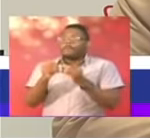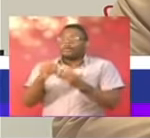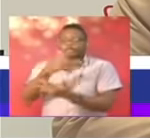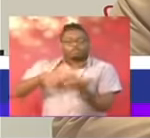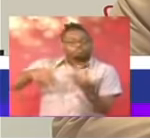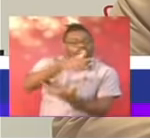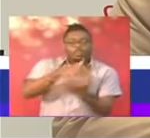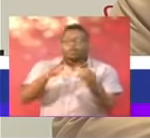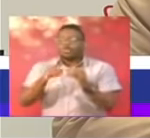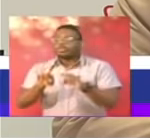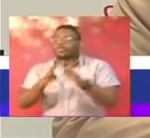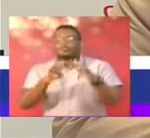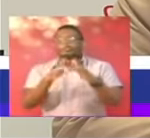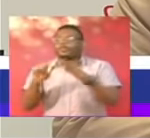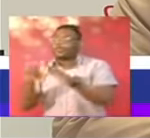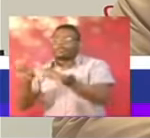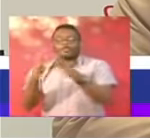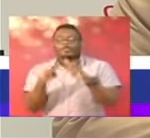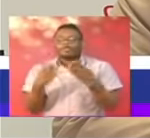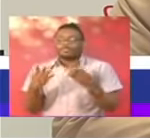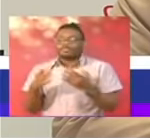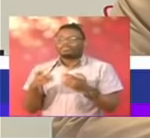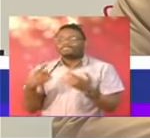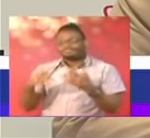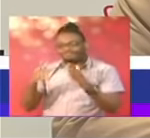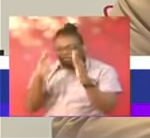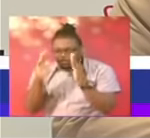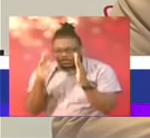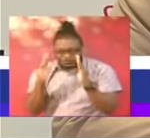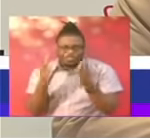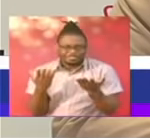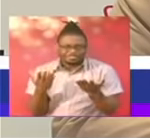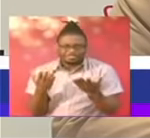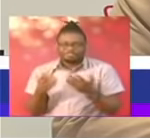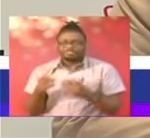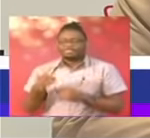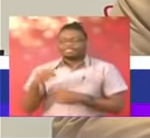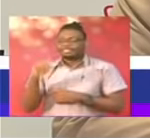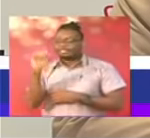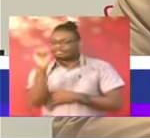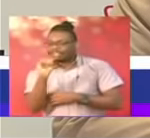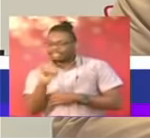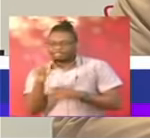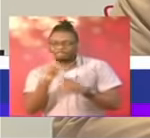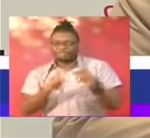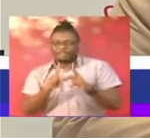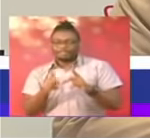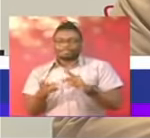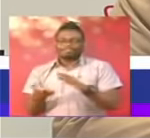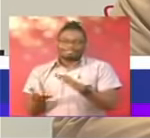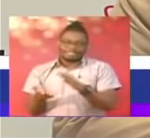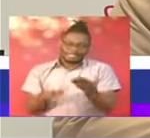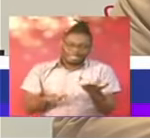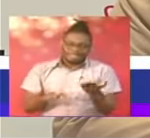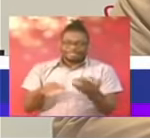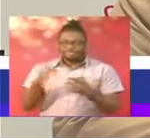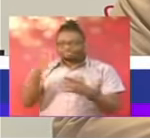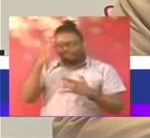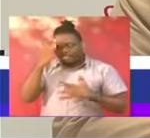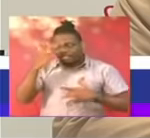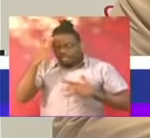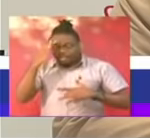being monitored there as well is the proportion of serious illnesses and deaths that are arising out of